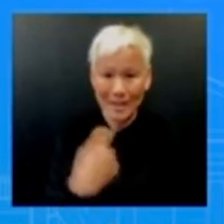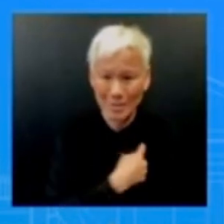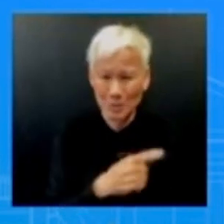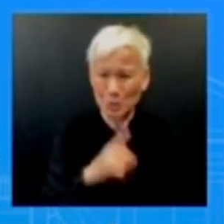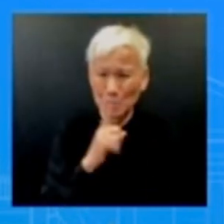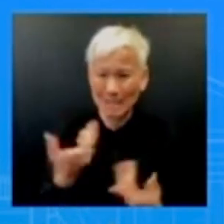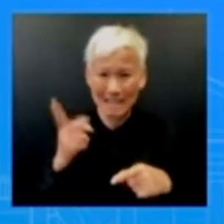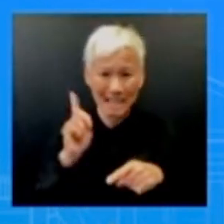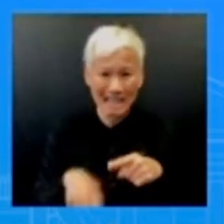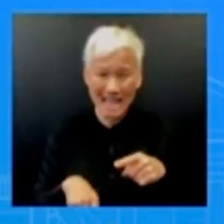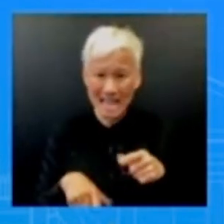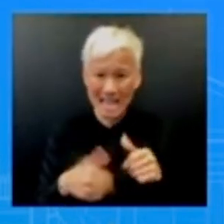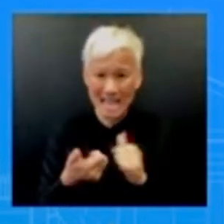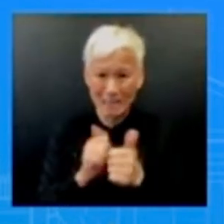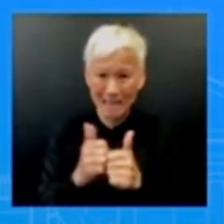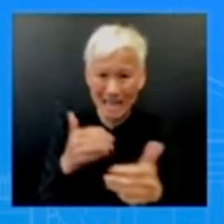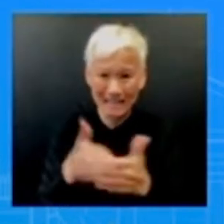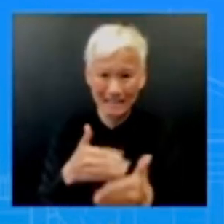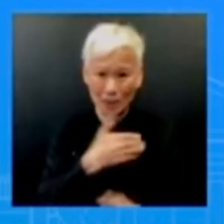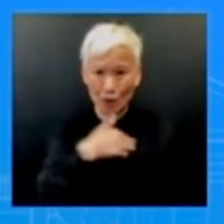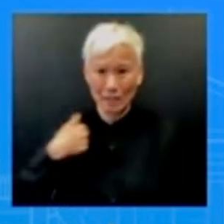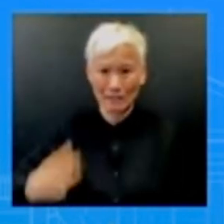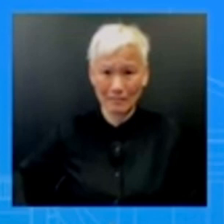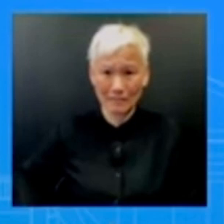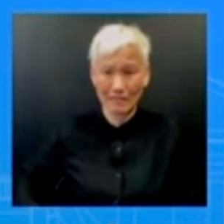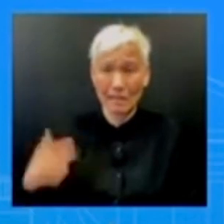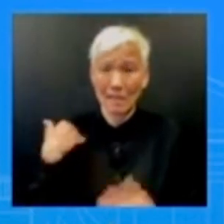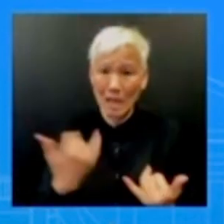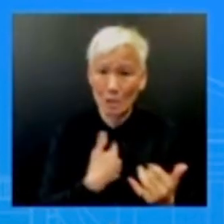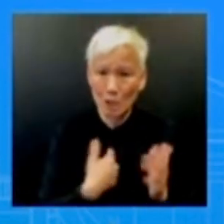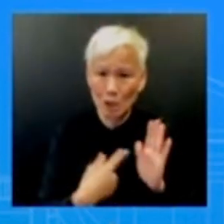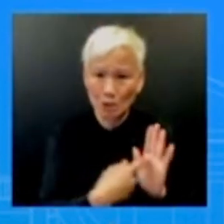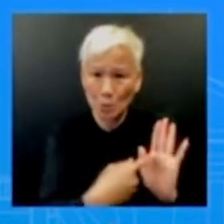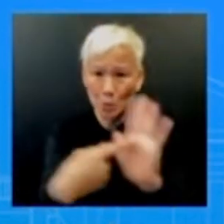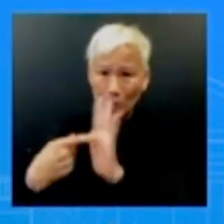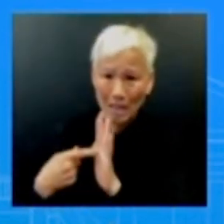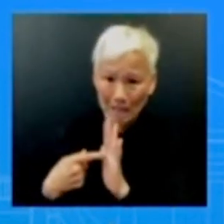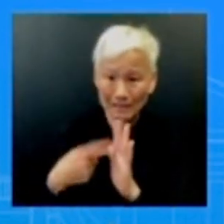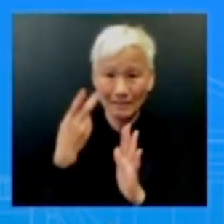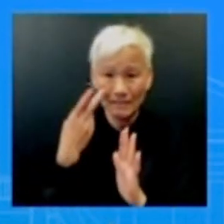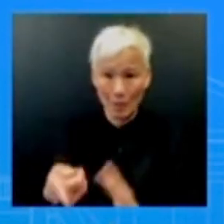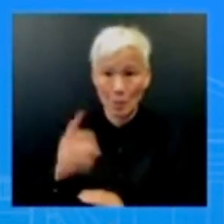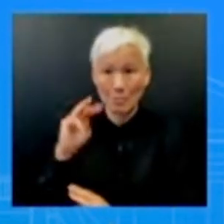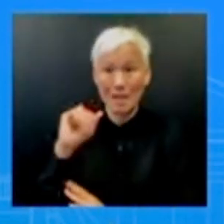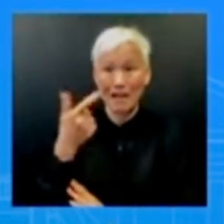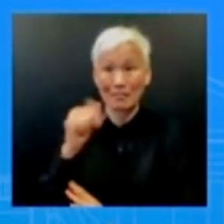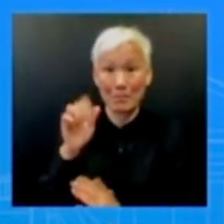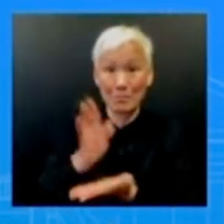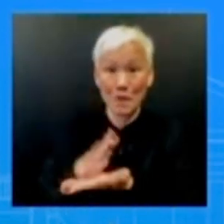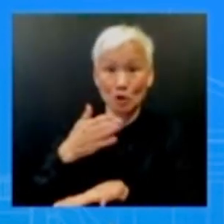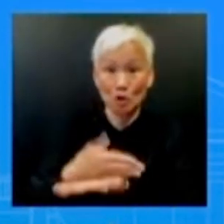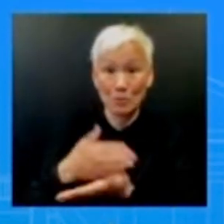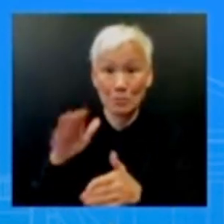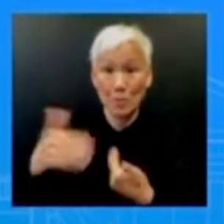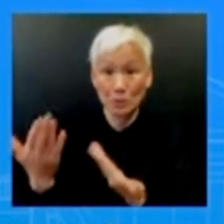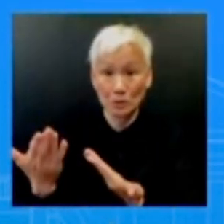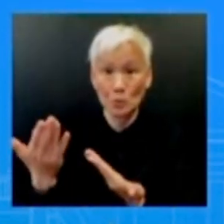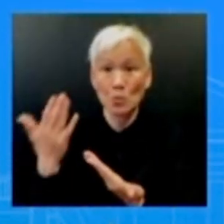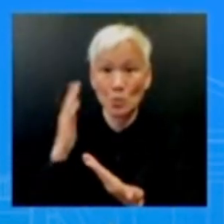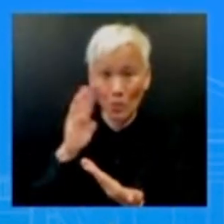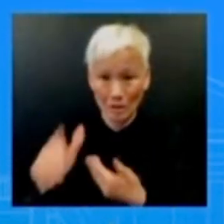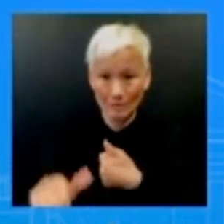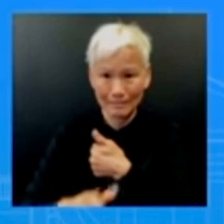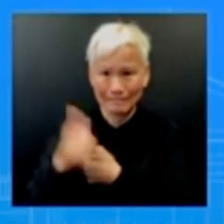Today, we're showcasing how the MAGA budget proposal would endanger public safety. And here is how it will do that: make